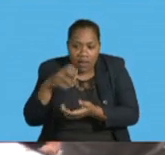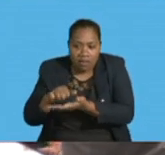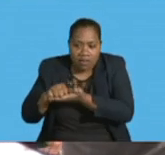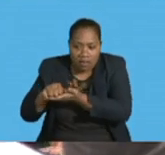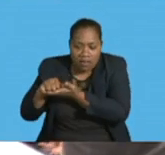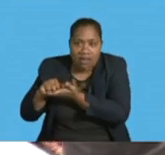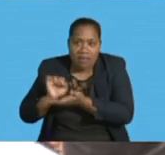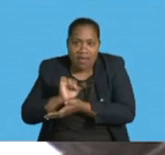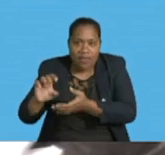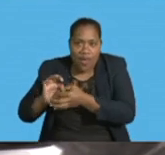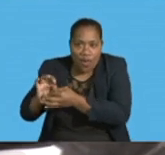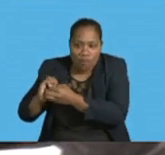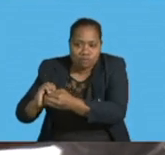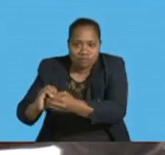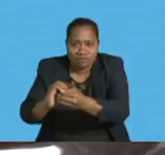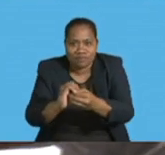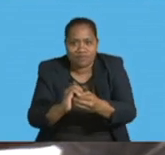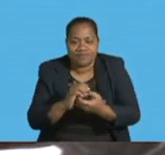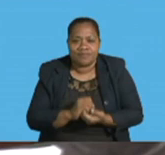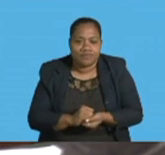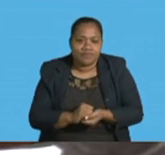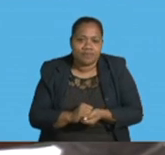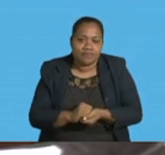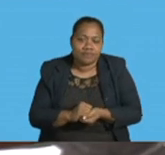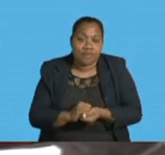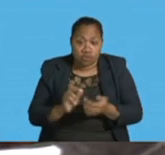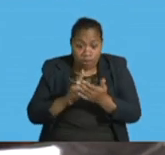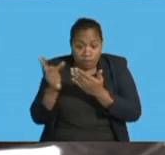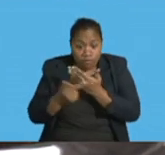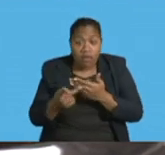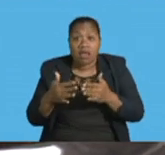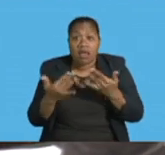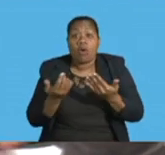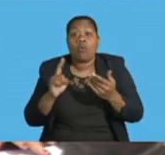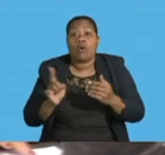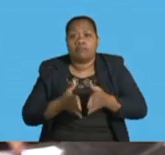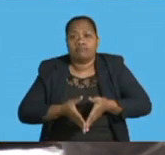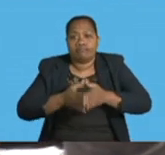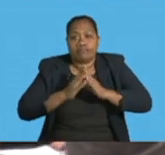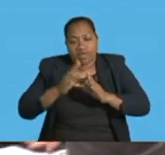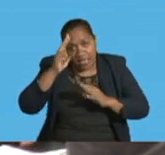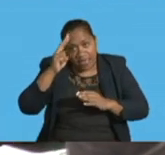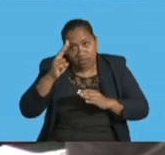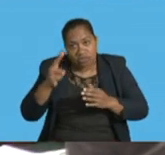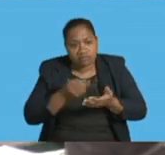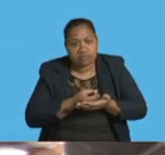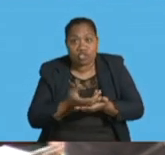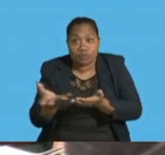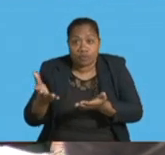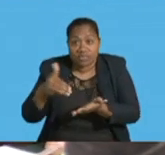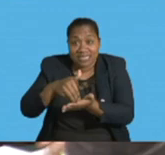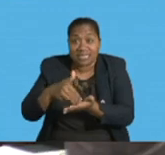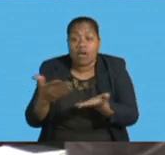nurseries. Thirdly, Honorable Speaker, the project has established nursery distribution centers in Burambasanga in